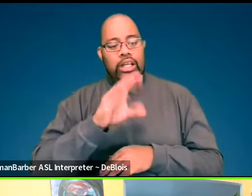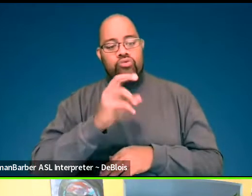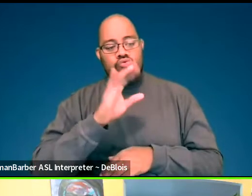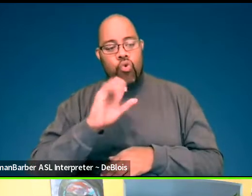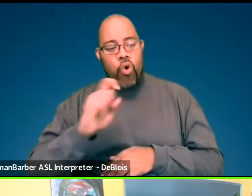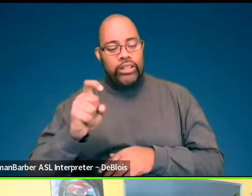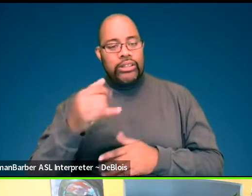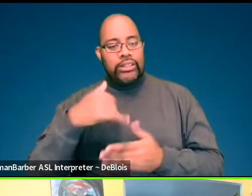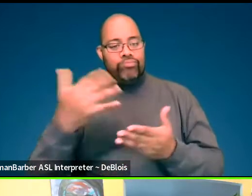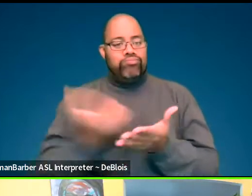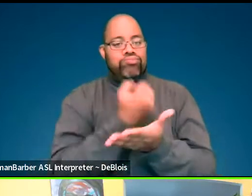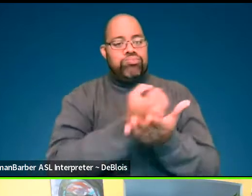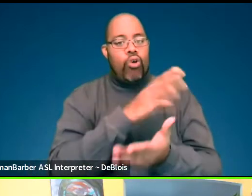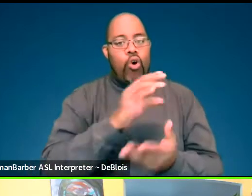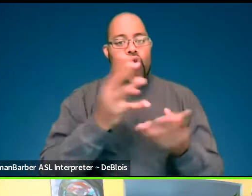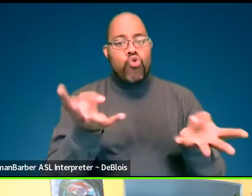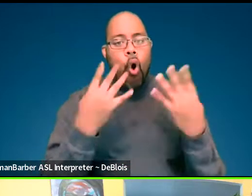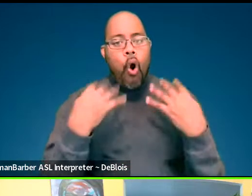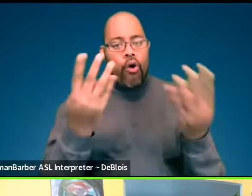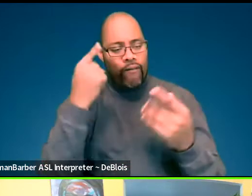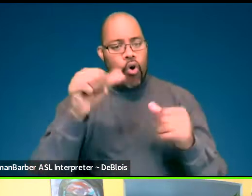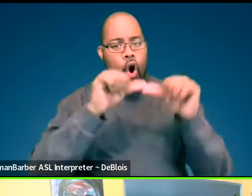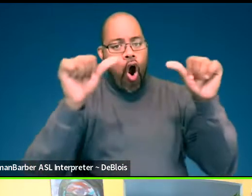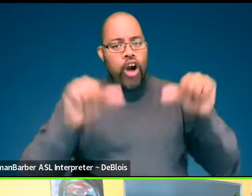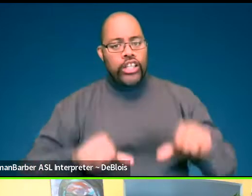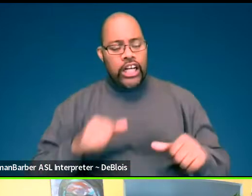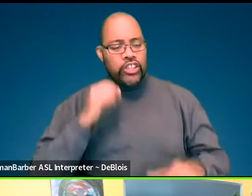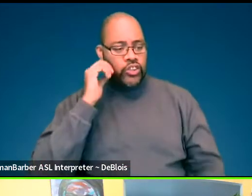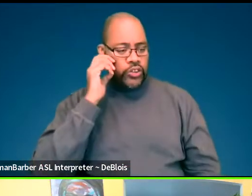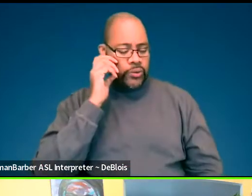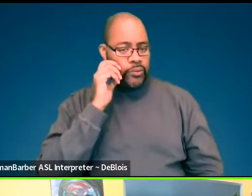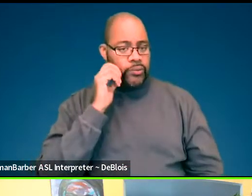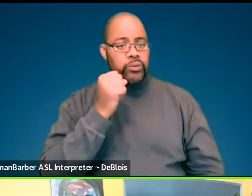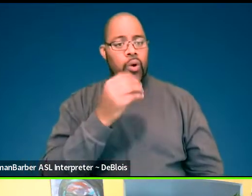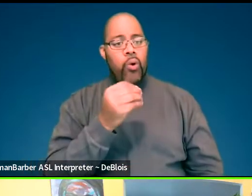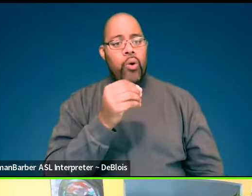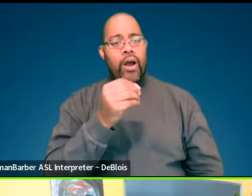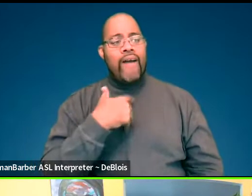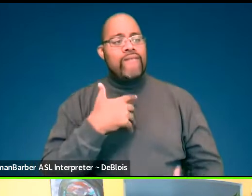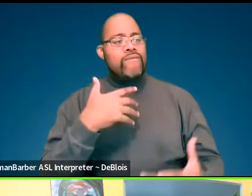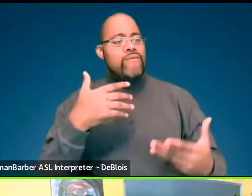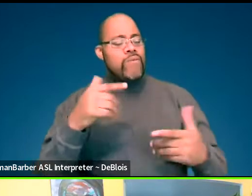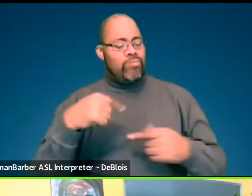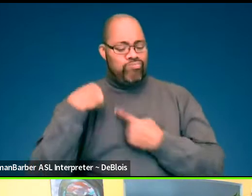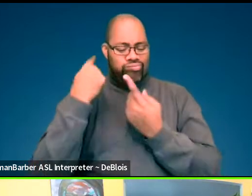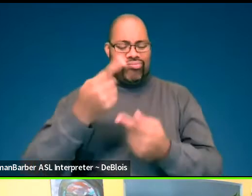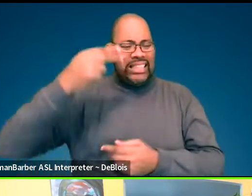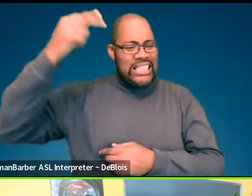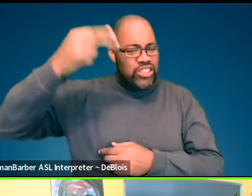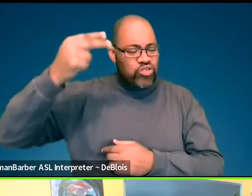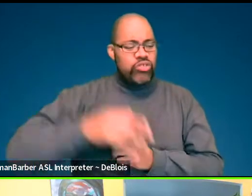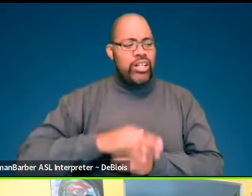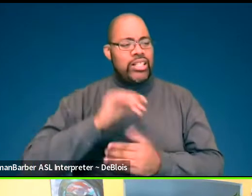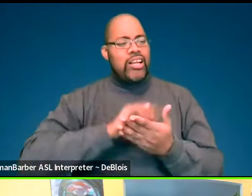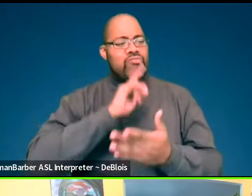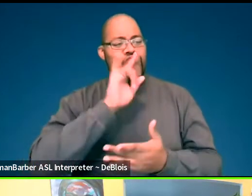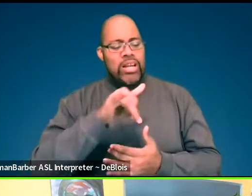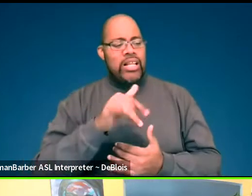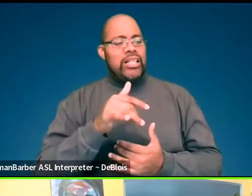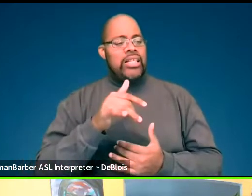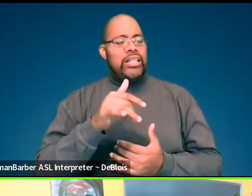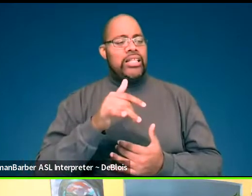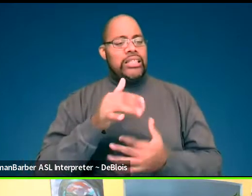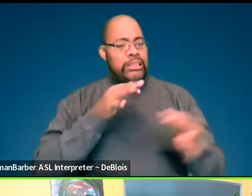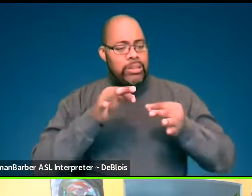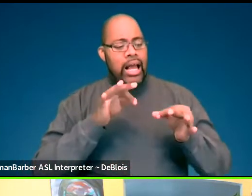is harvesting coral for architecture. So there are longstanding histories that really account for